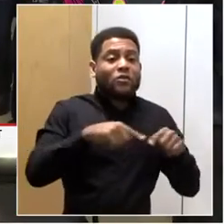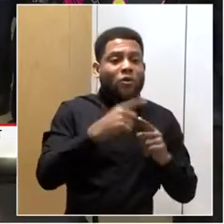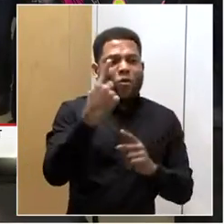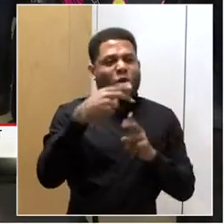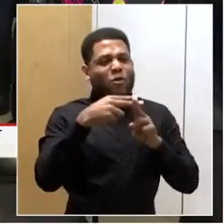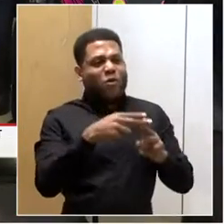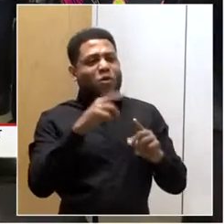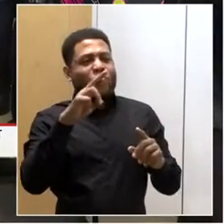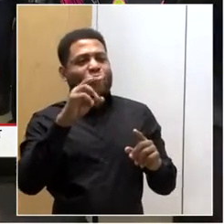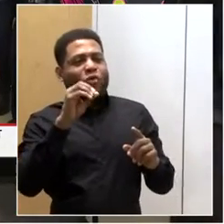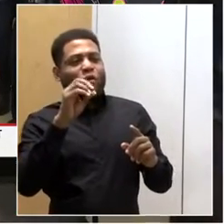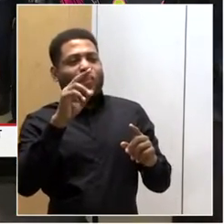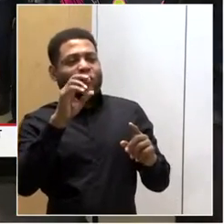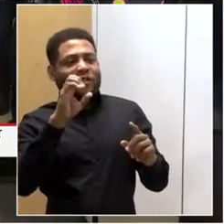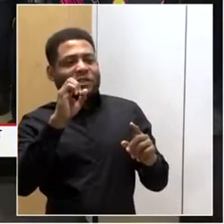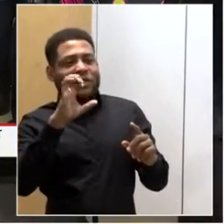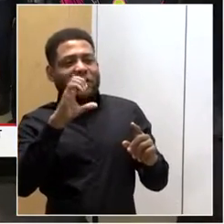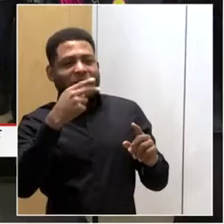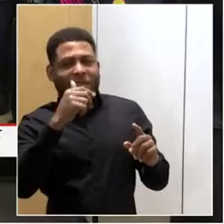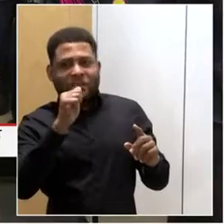room today.